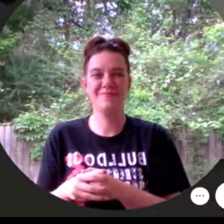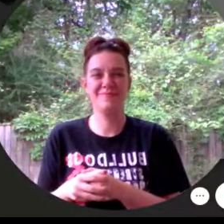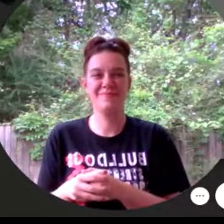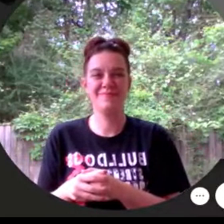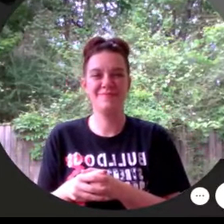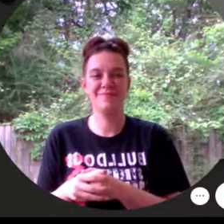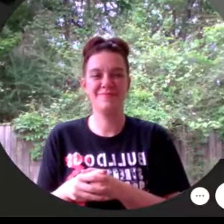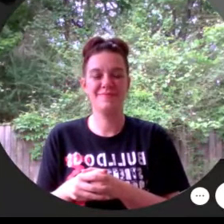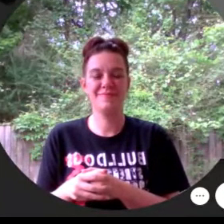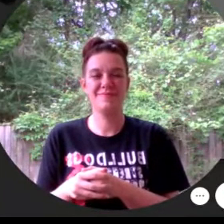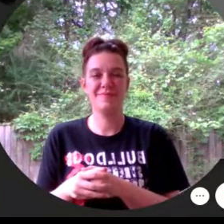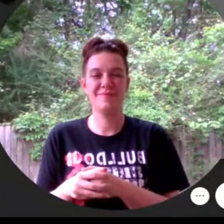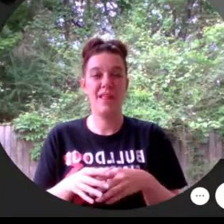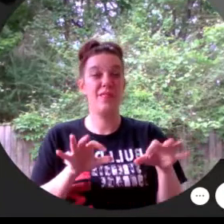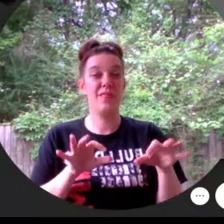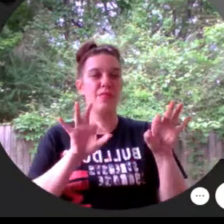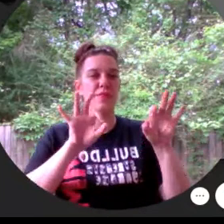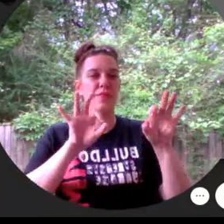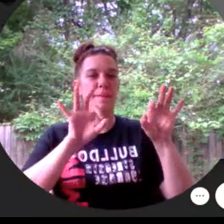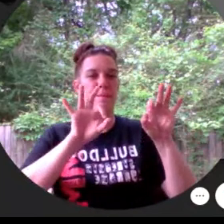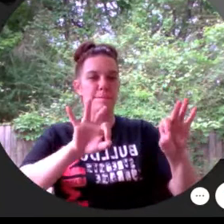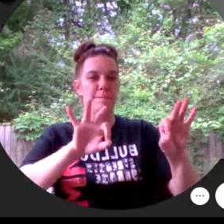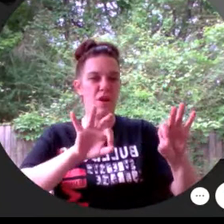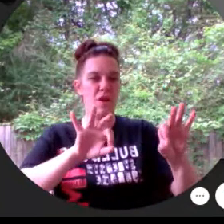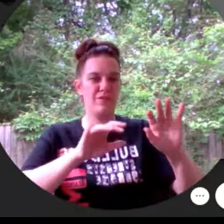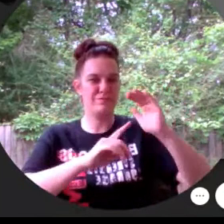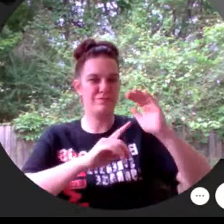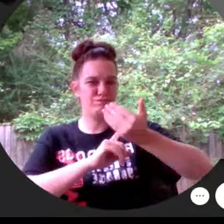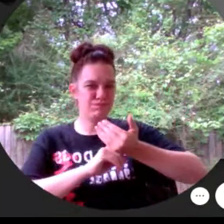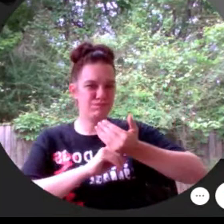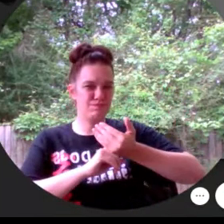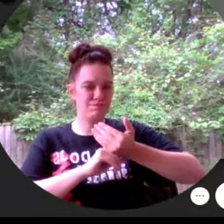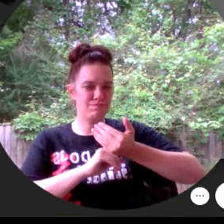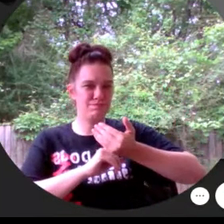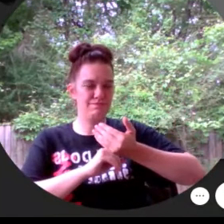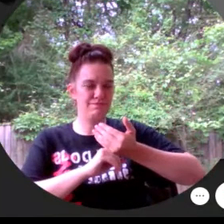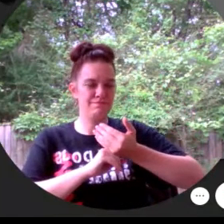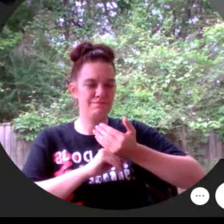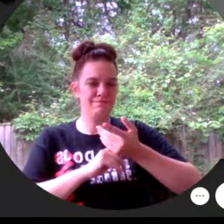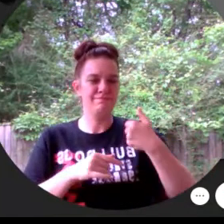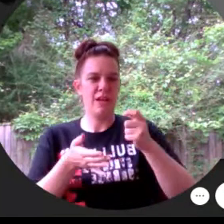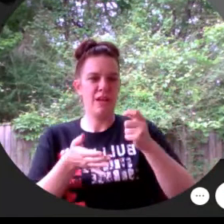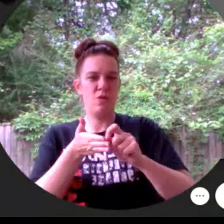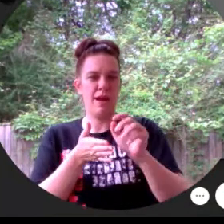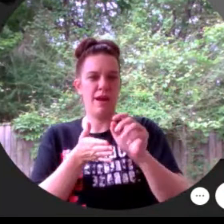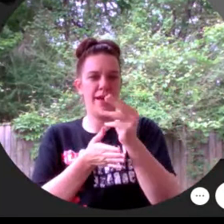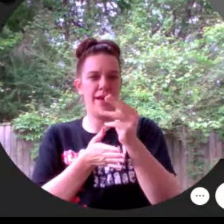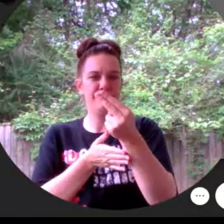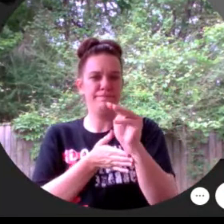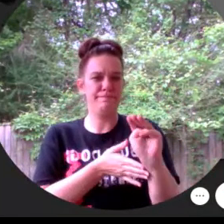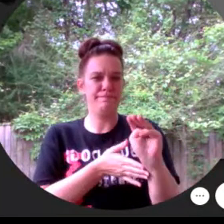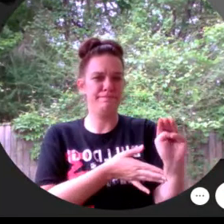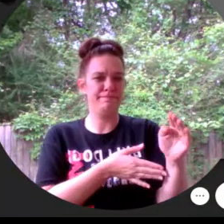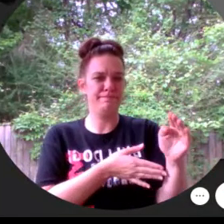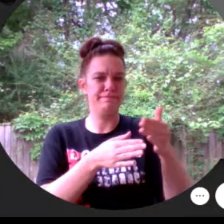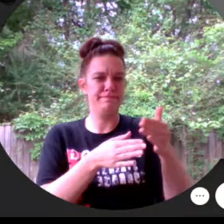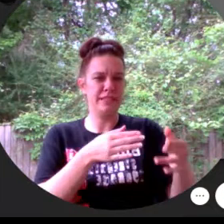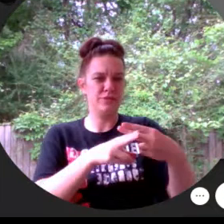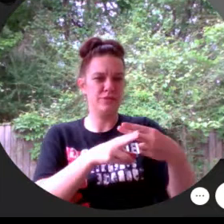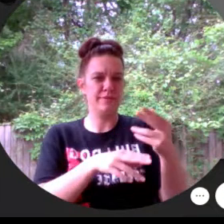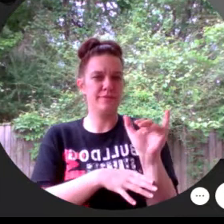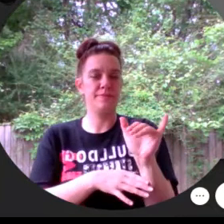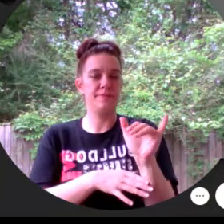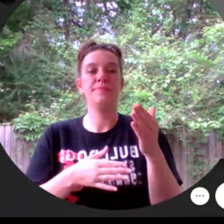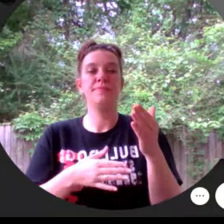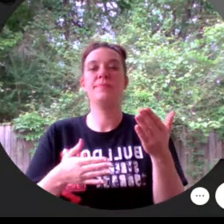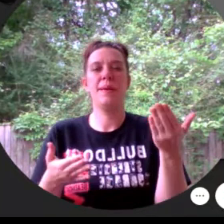The perfect cover. I'm going to write, next to her name too. Maybe with